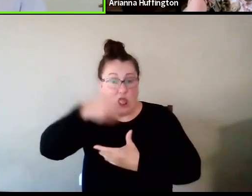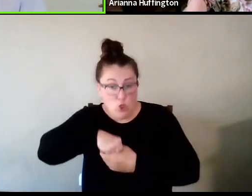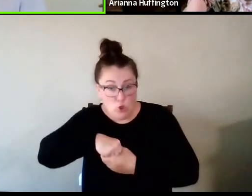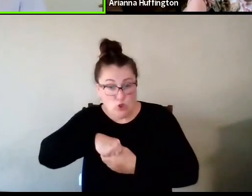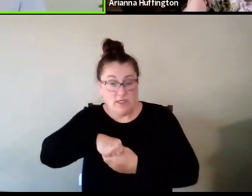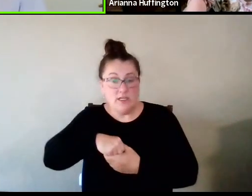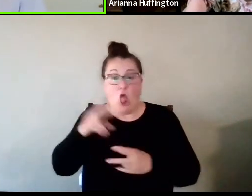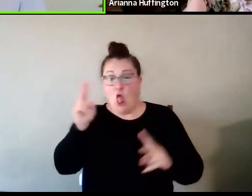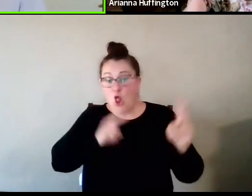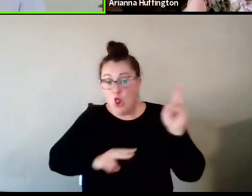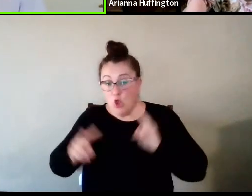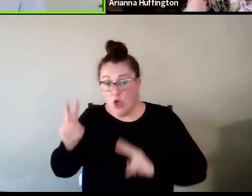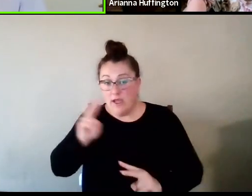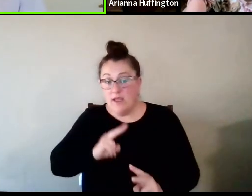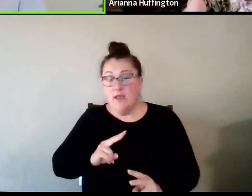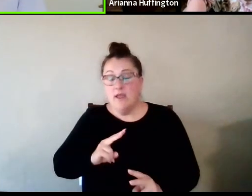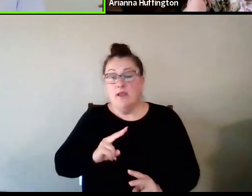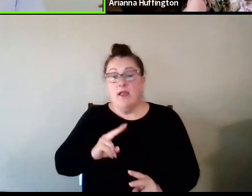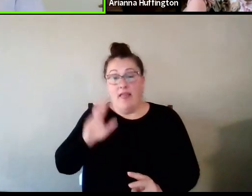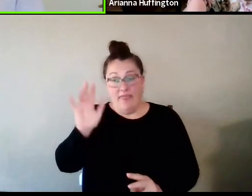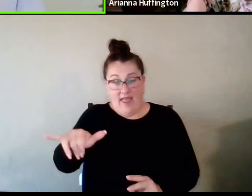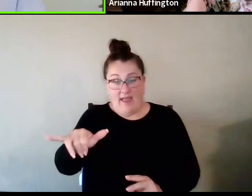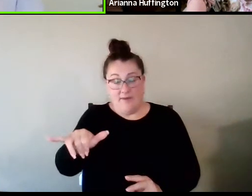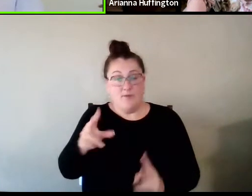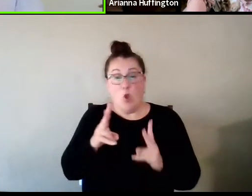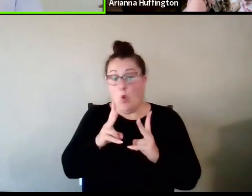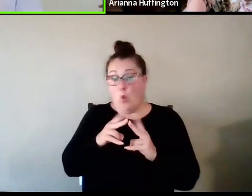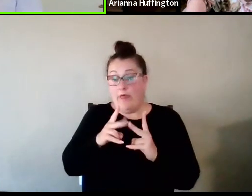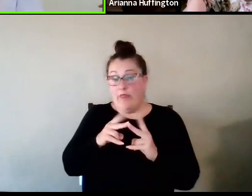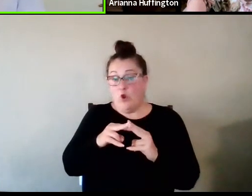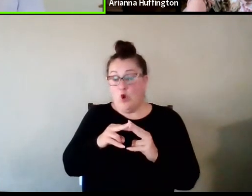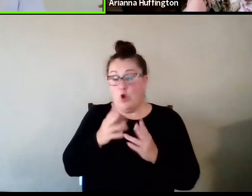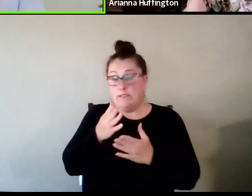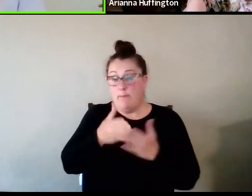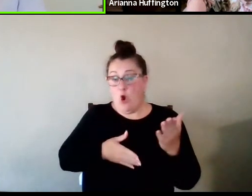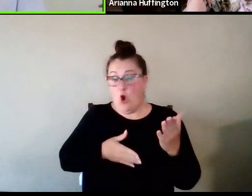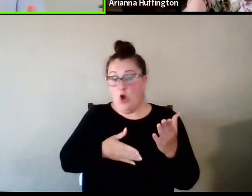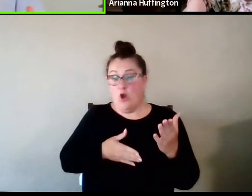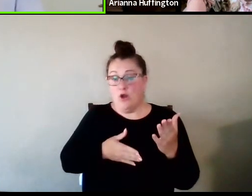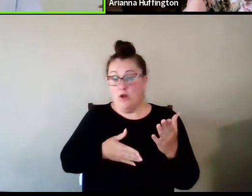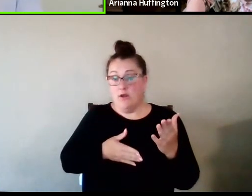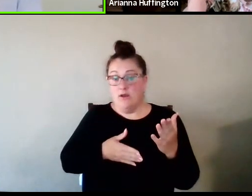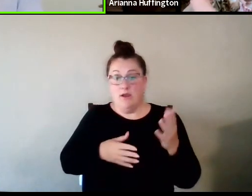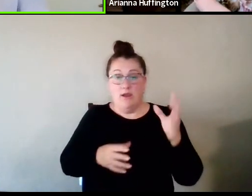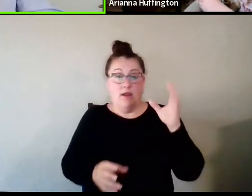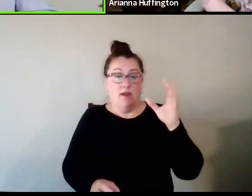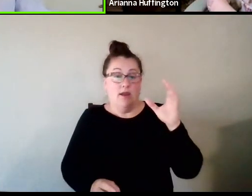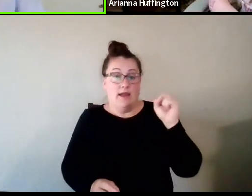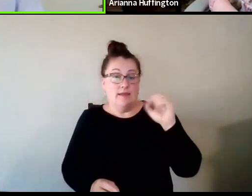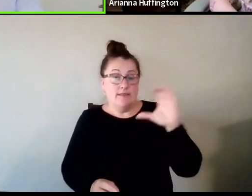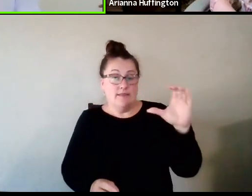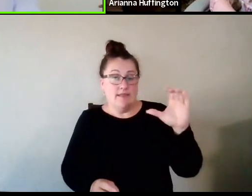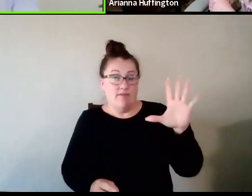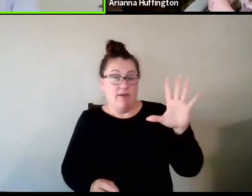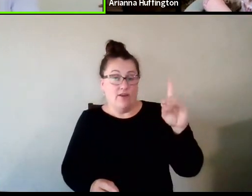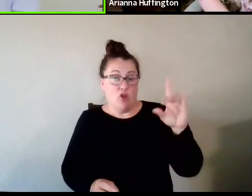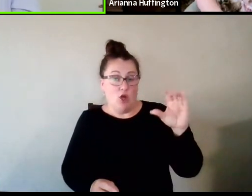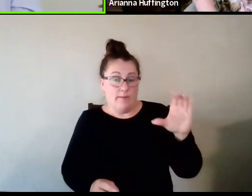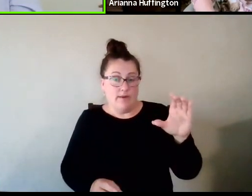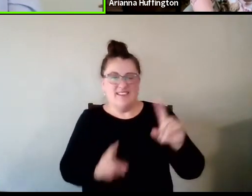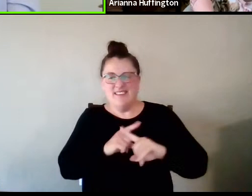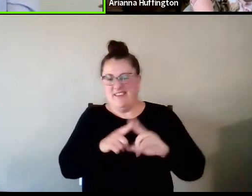know, looking at that, whether it's in part of the, you know, SEC file documents, a different discussion.